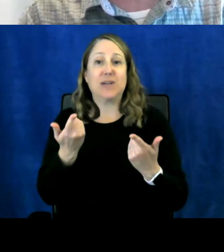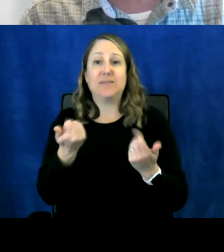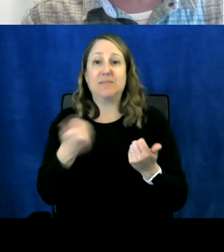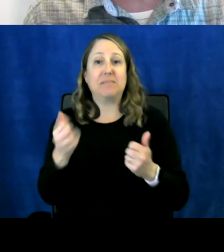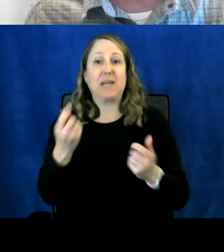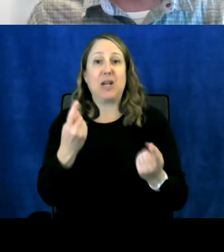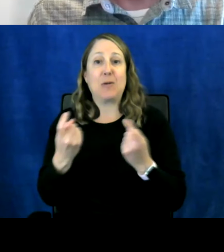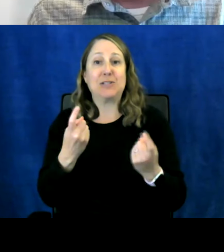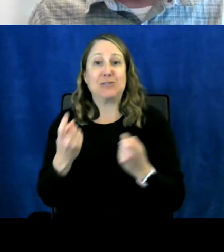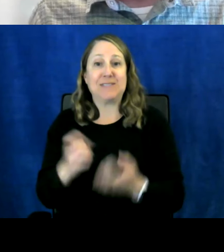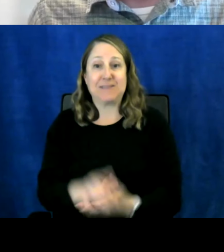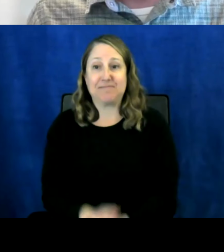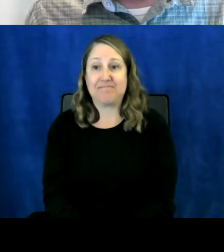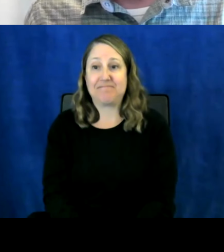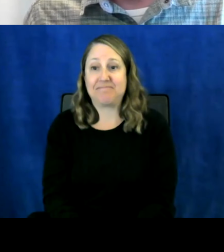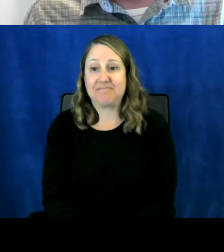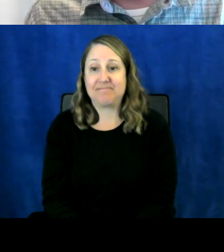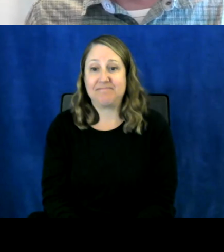guess Rich is next.